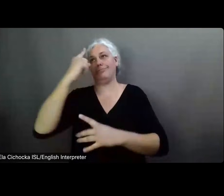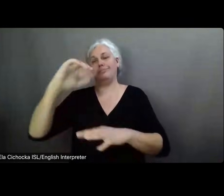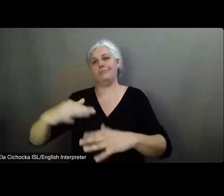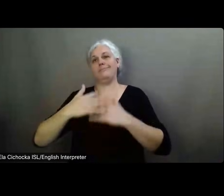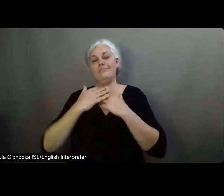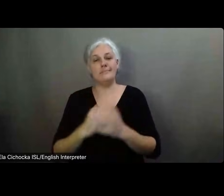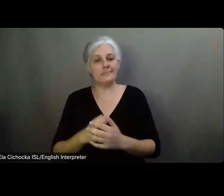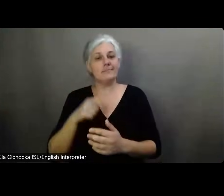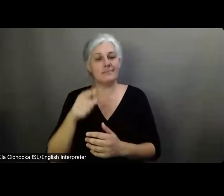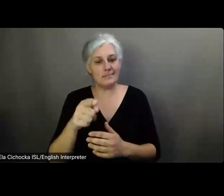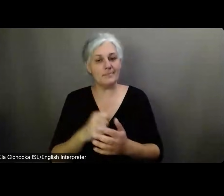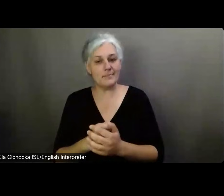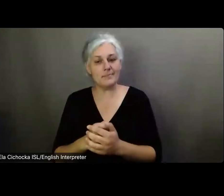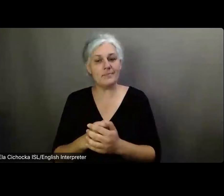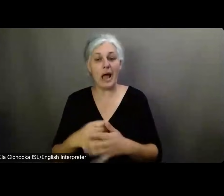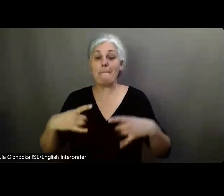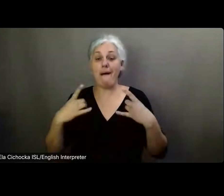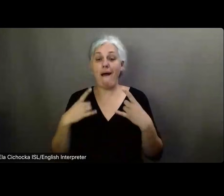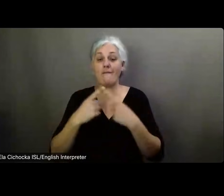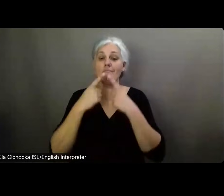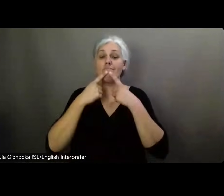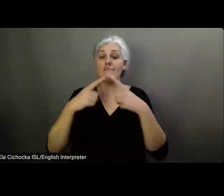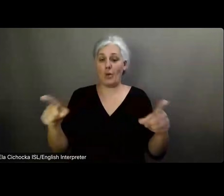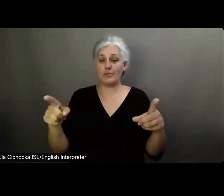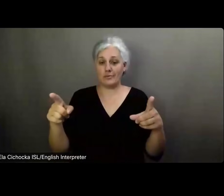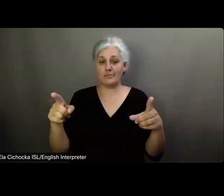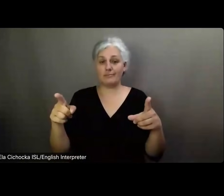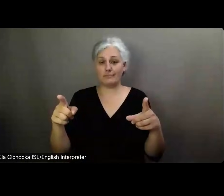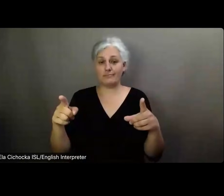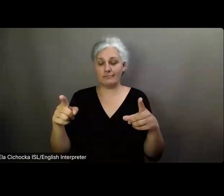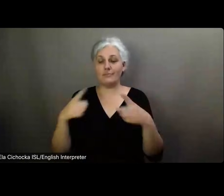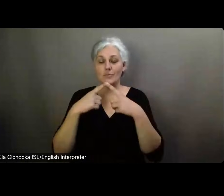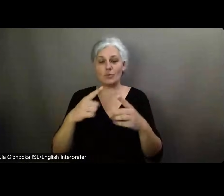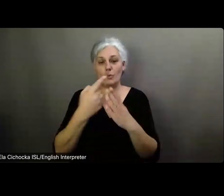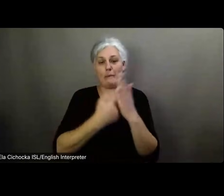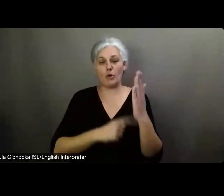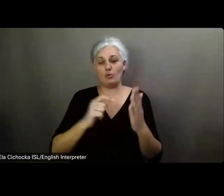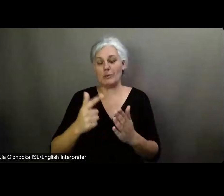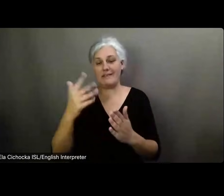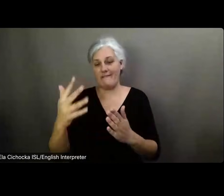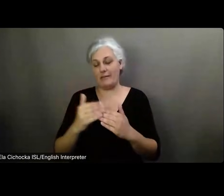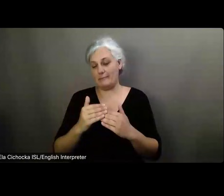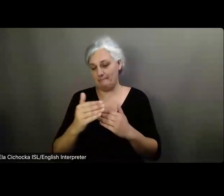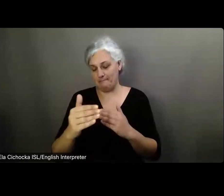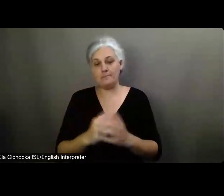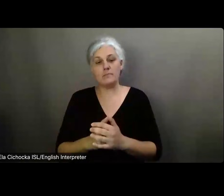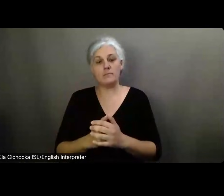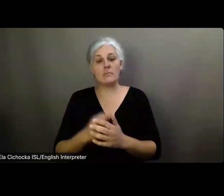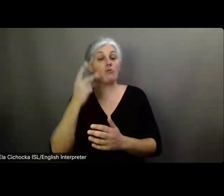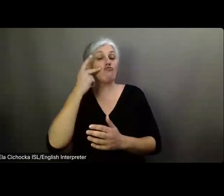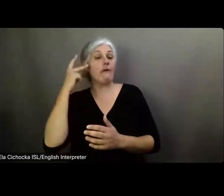Clinical Officer of the HSE. I'm delighted to help launch this disclosure policy for 2025. It's a revision